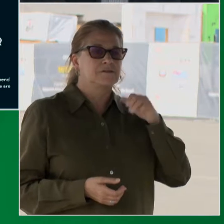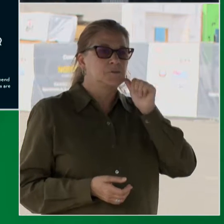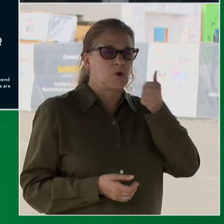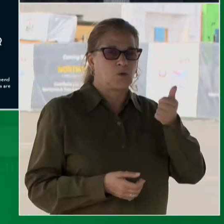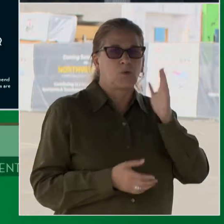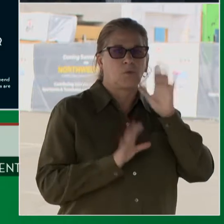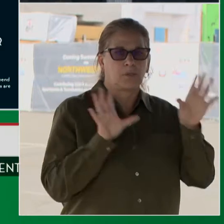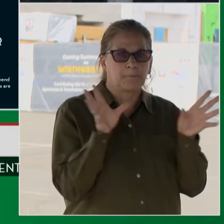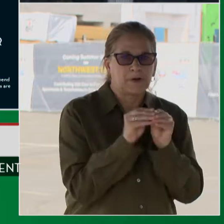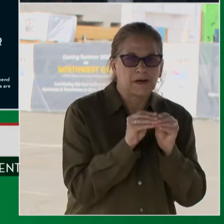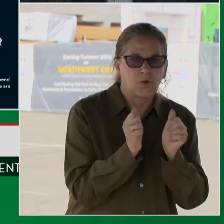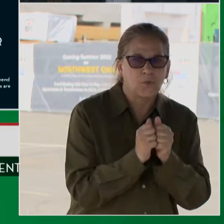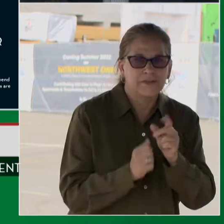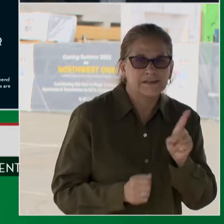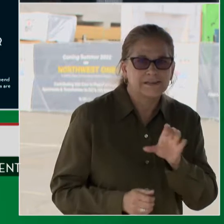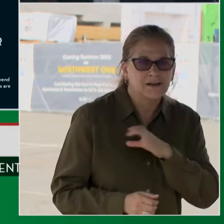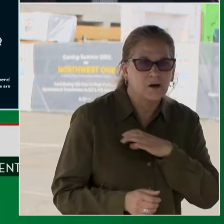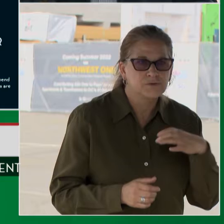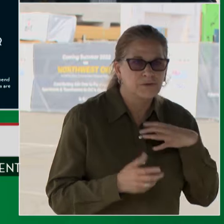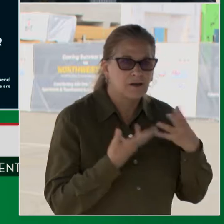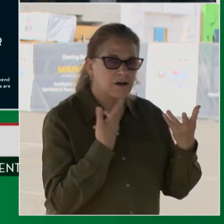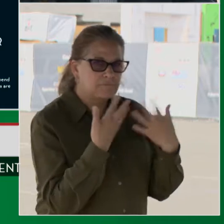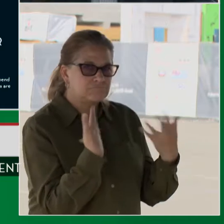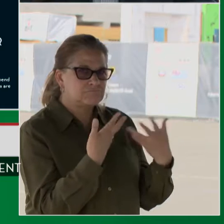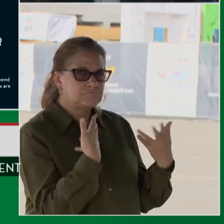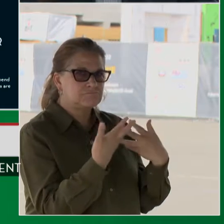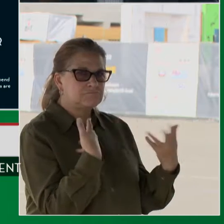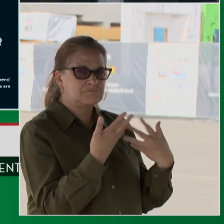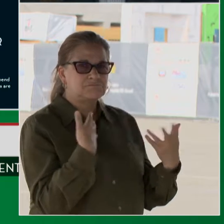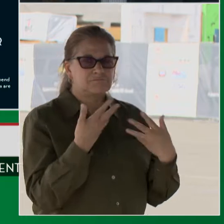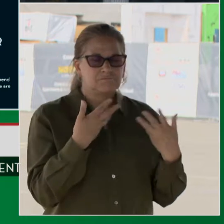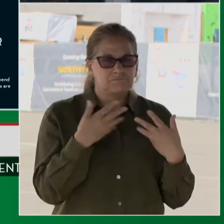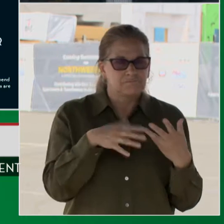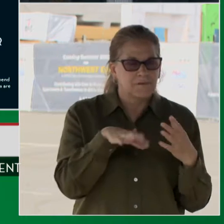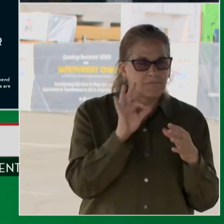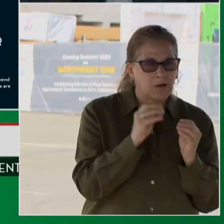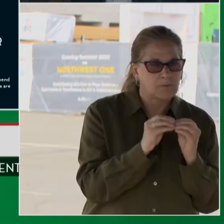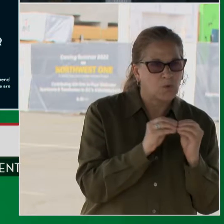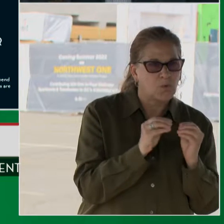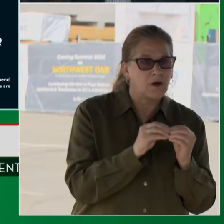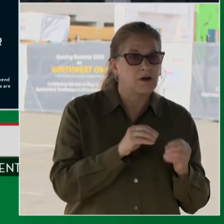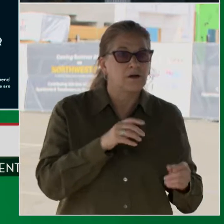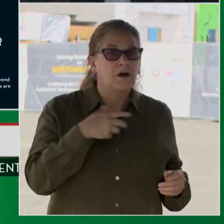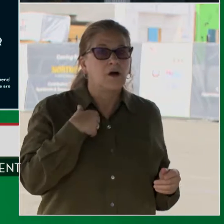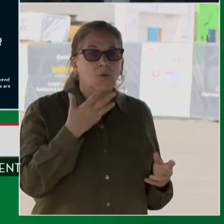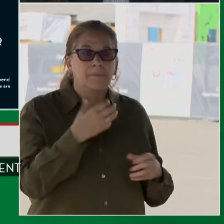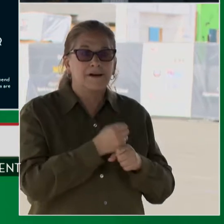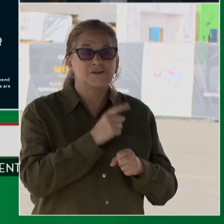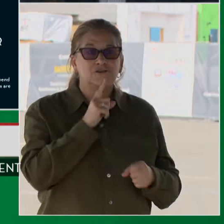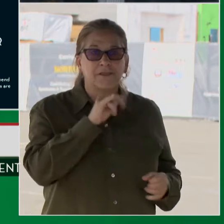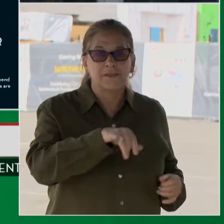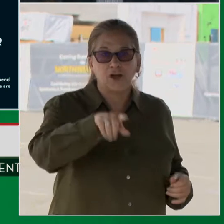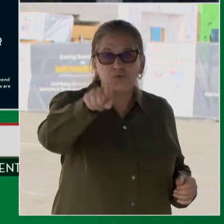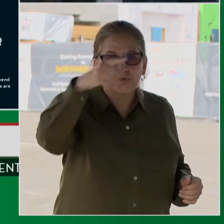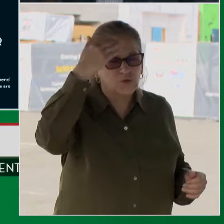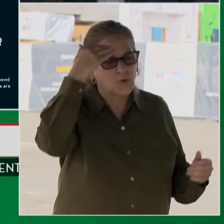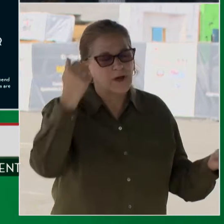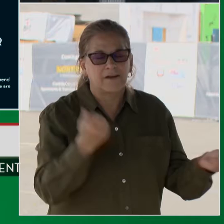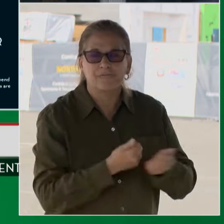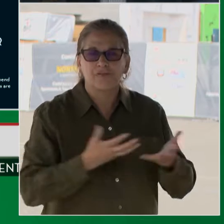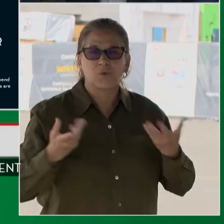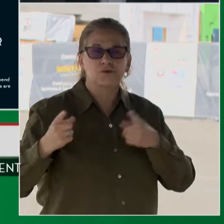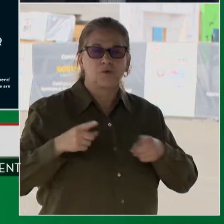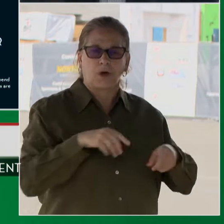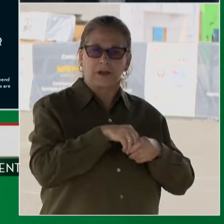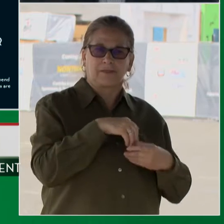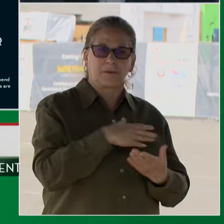the budget and really get their questions as well. But we wanted to make sure that you knew all that was in the budget this year. And so over the course